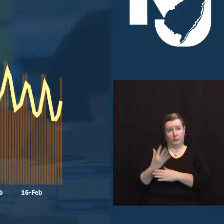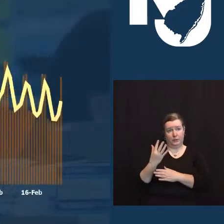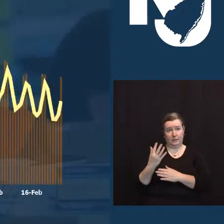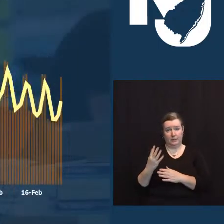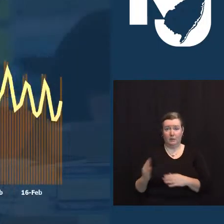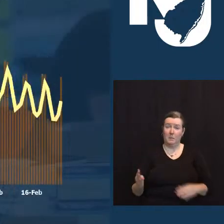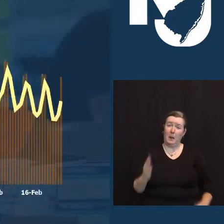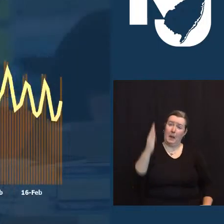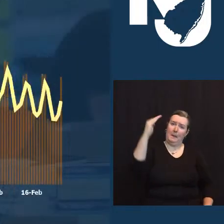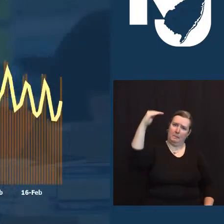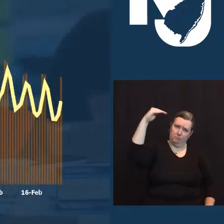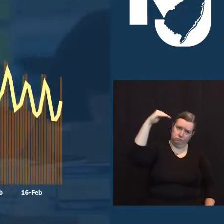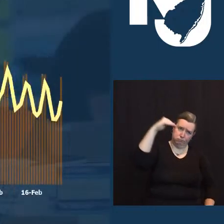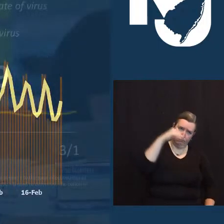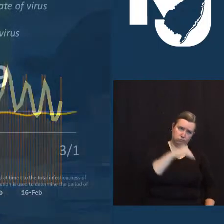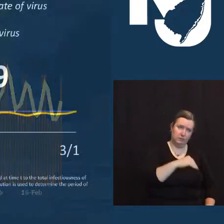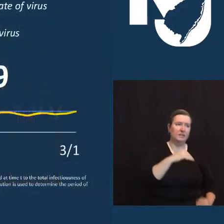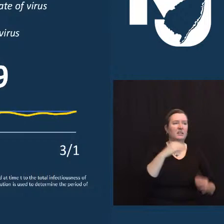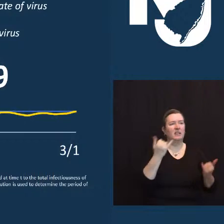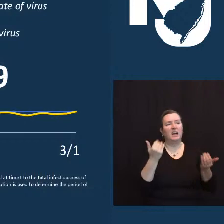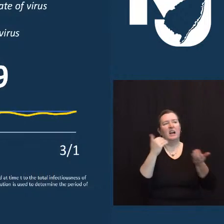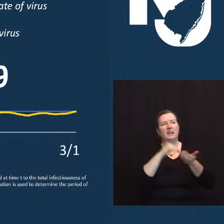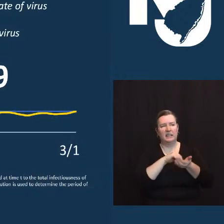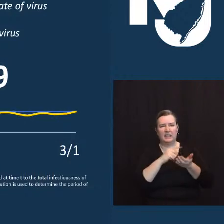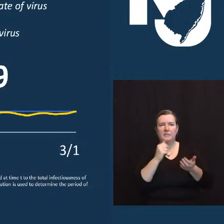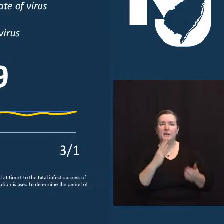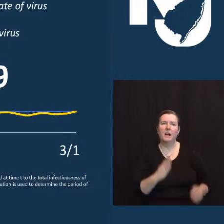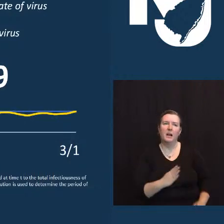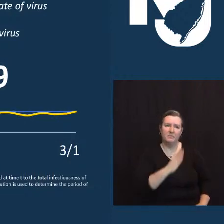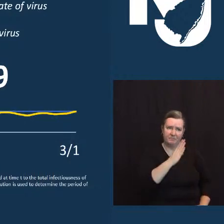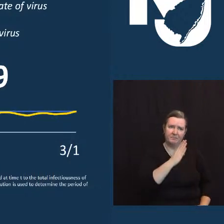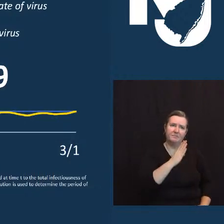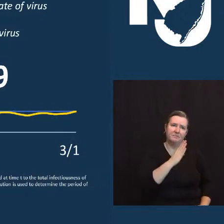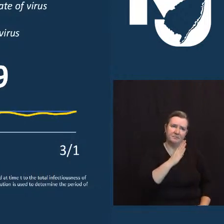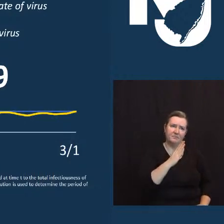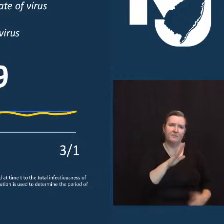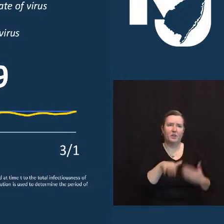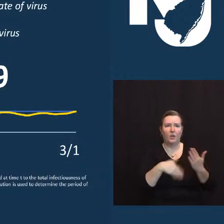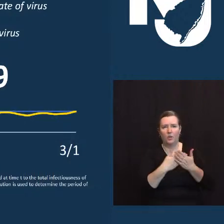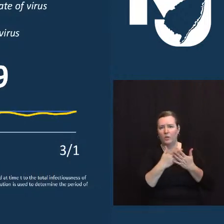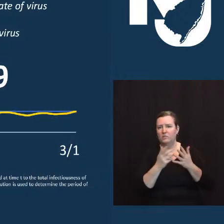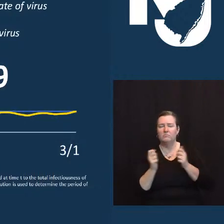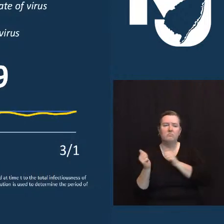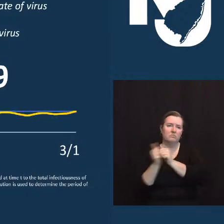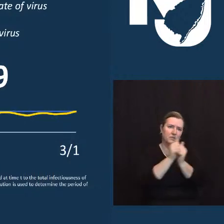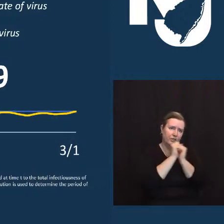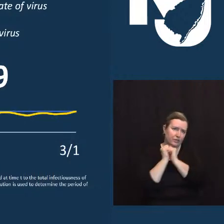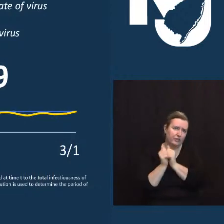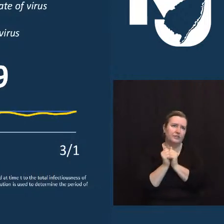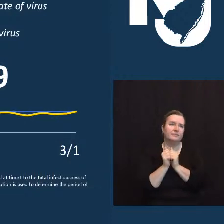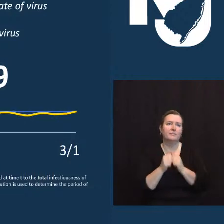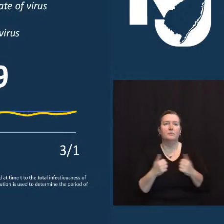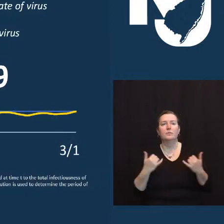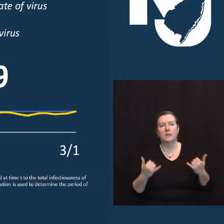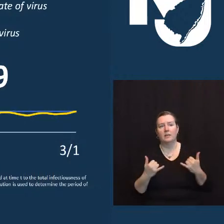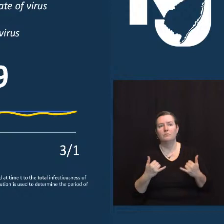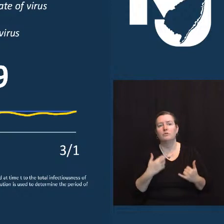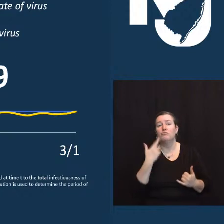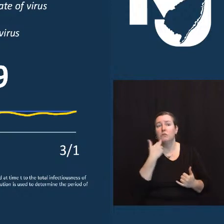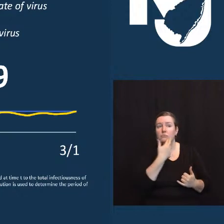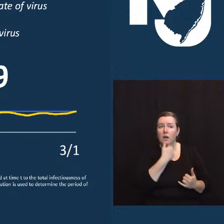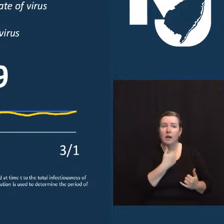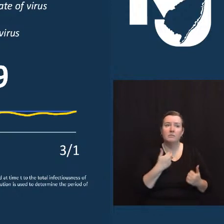second time. And we're doing this together because we have today our restaurants are allowing more indoor